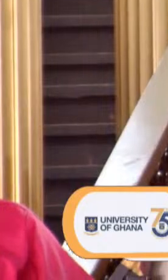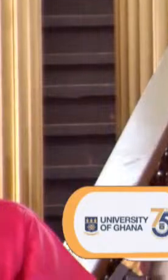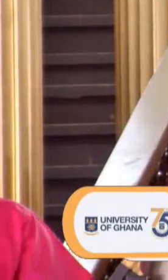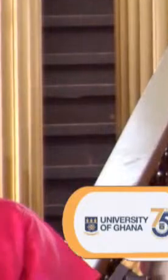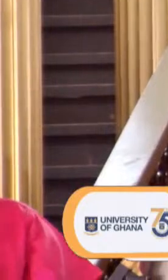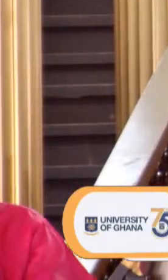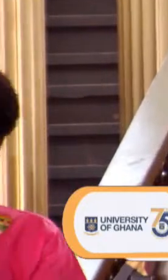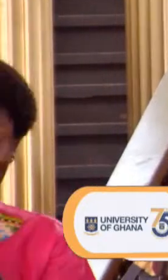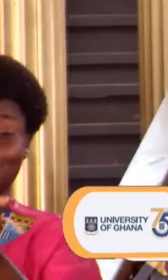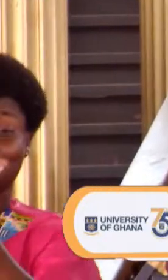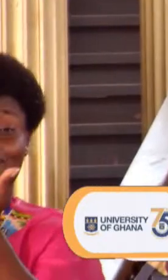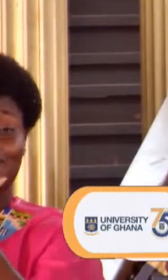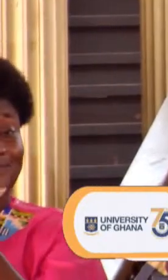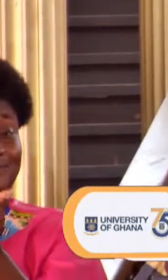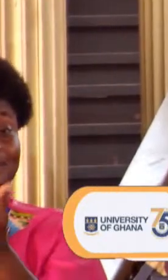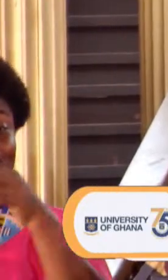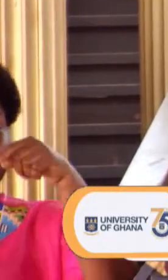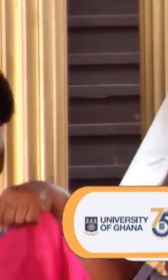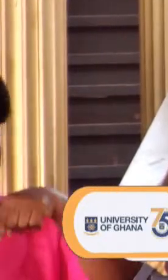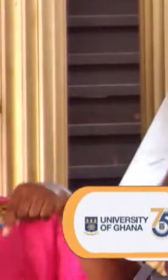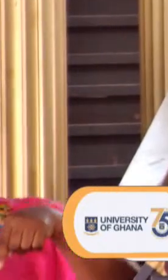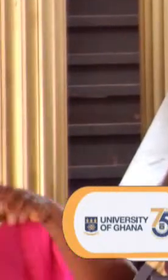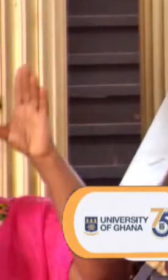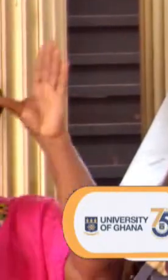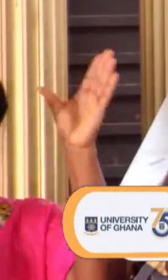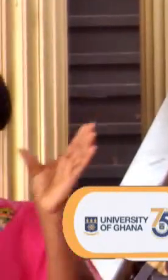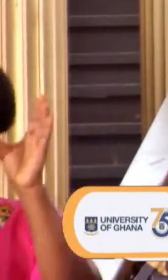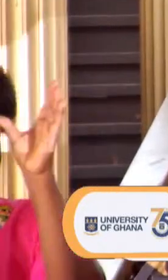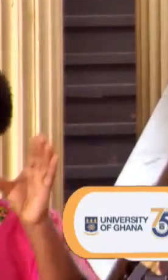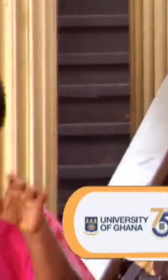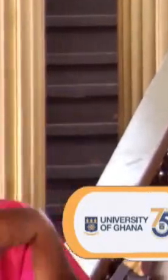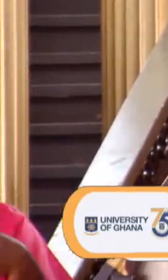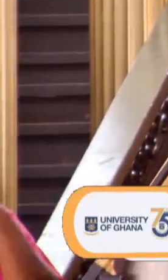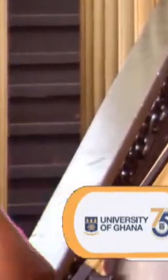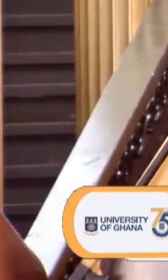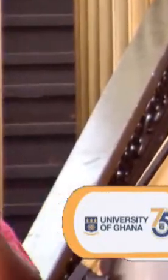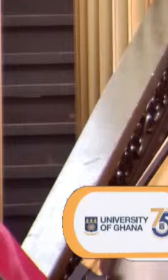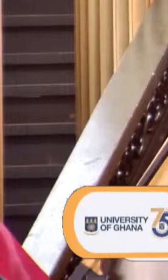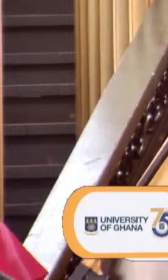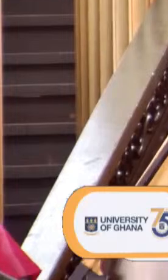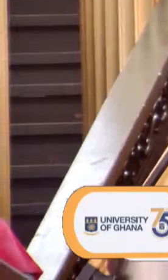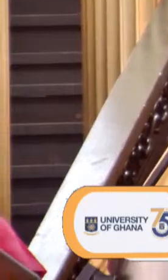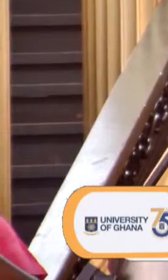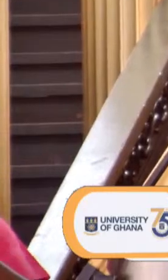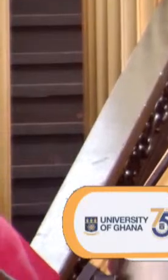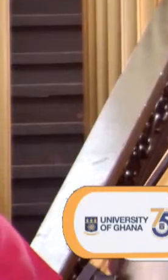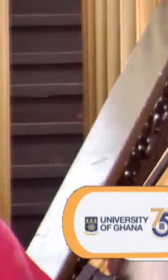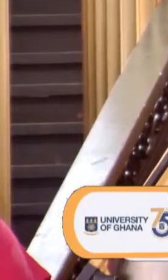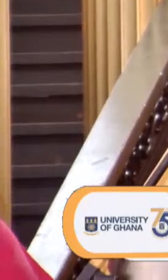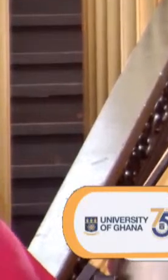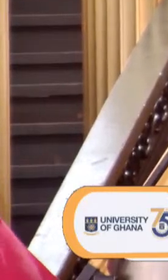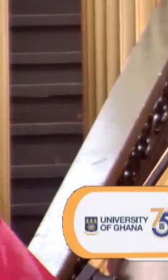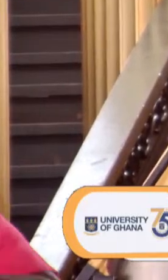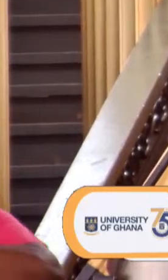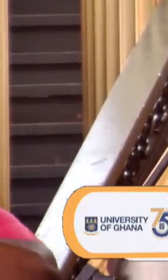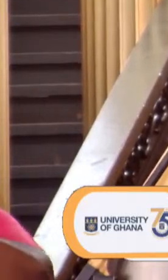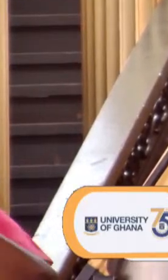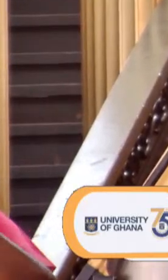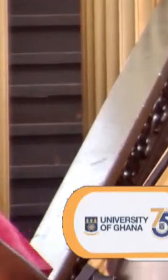before you today to celebrate the remarkable accomplishments of our graduating